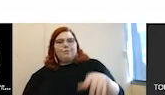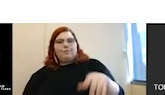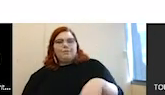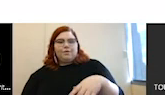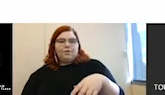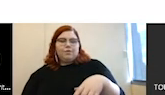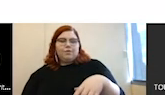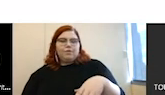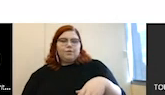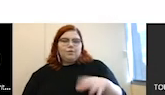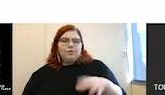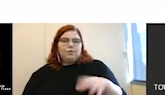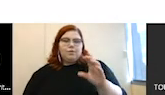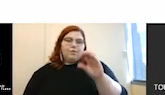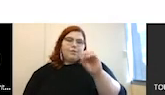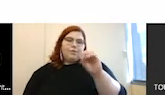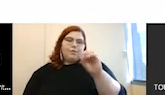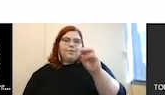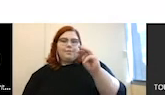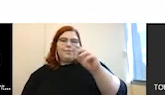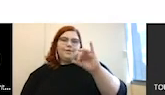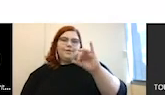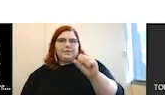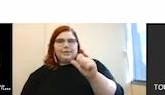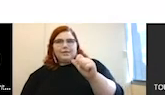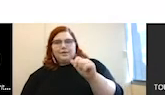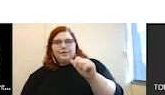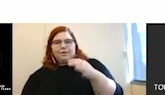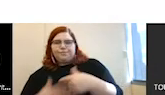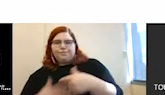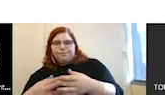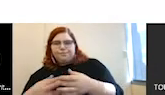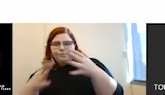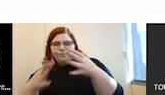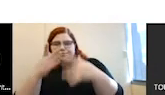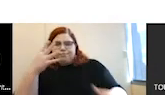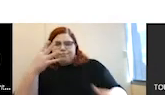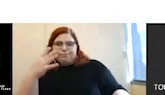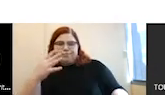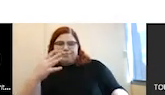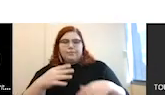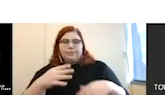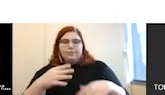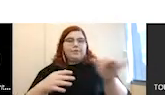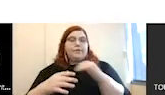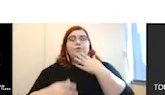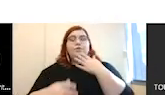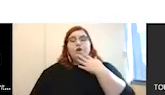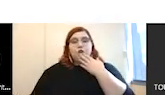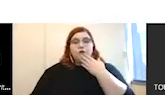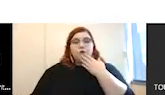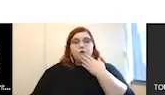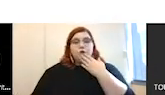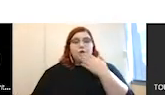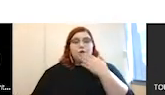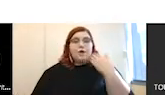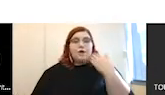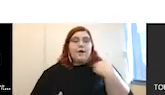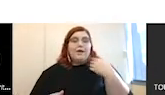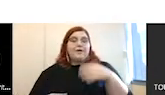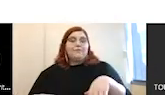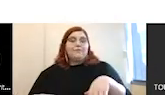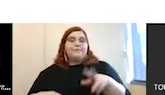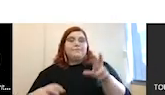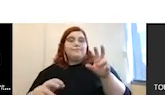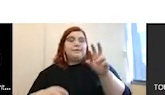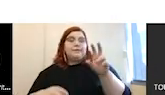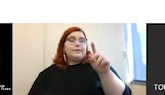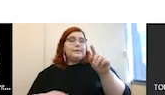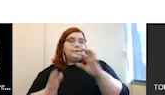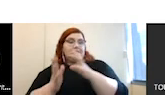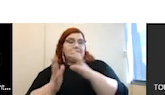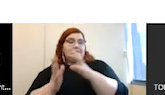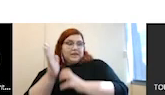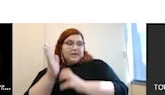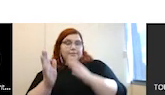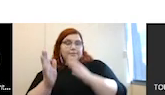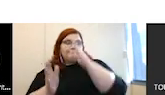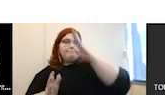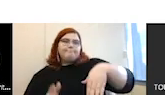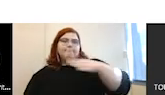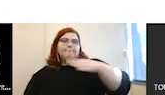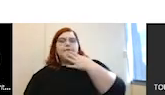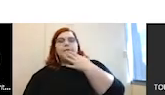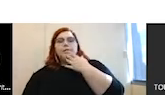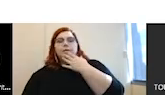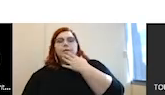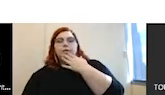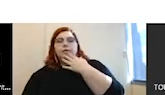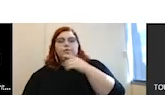Comic Sans, and so on. And the same for color. So you can have text-color. That's going to change the color of the text, as we